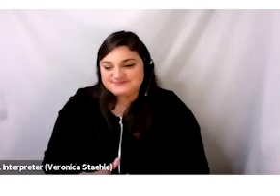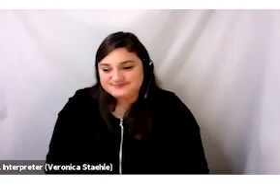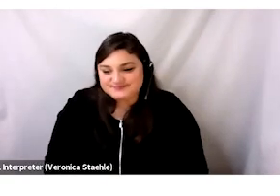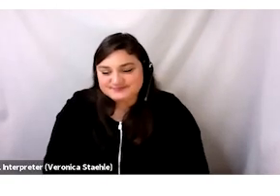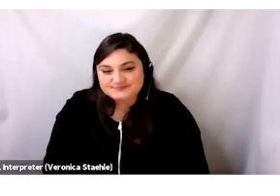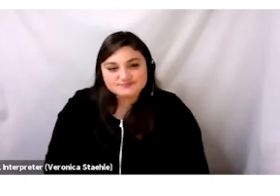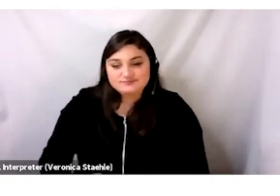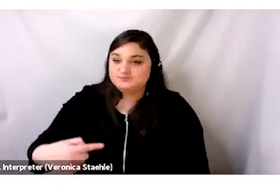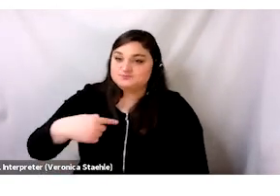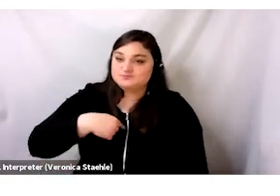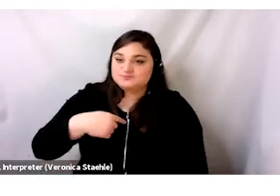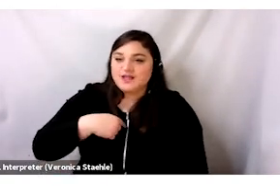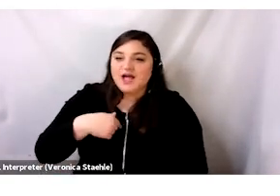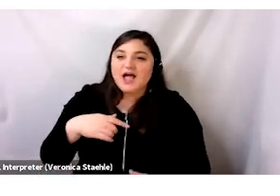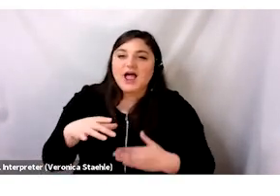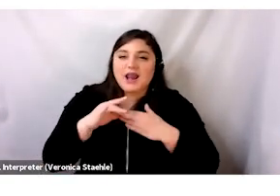Um,